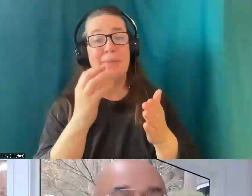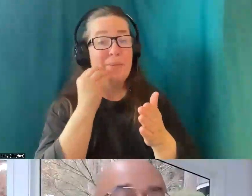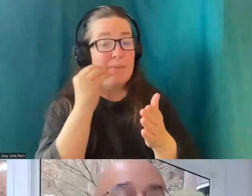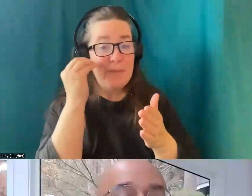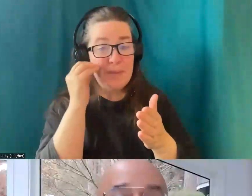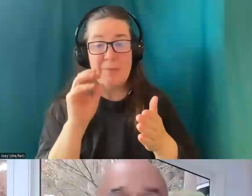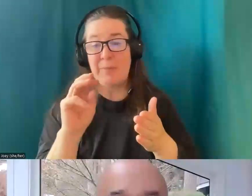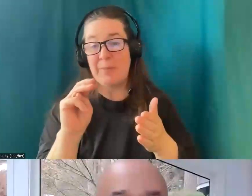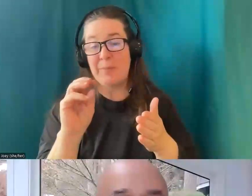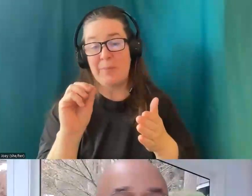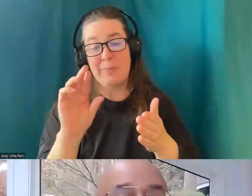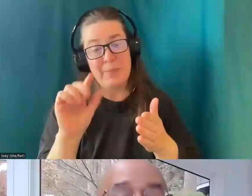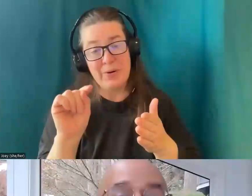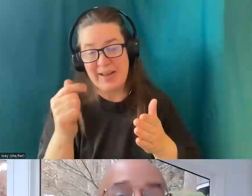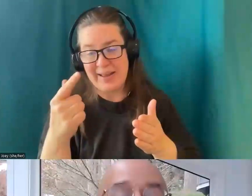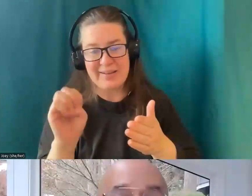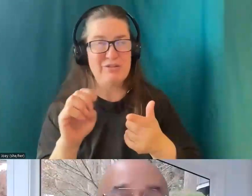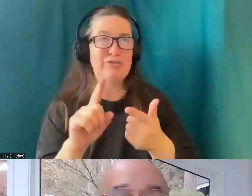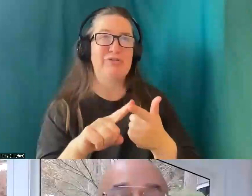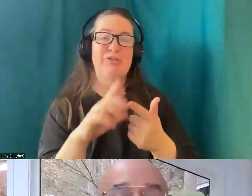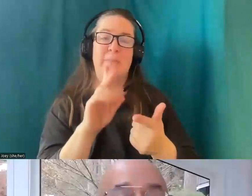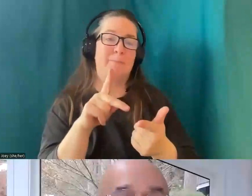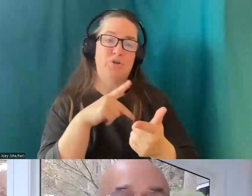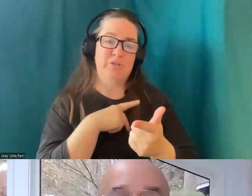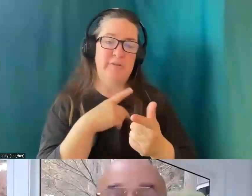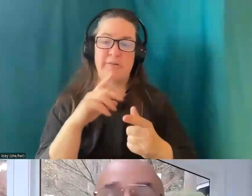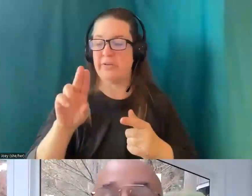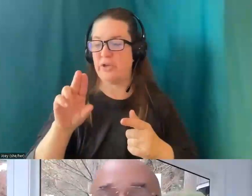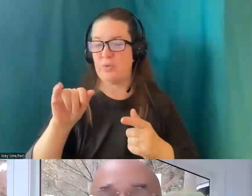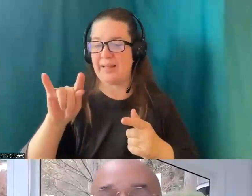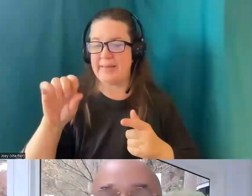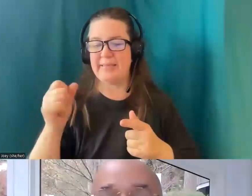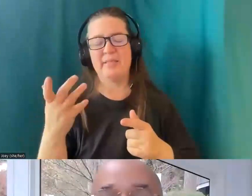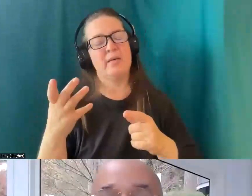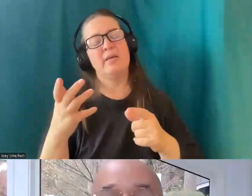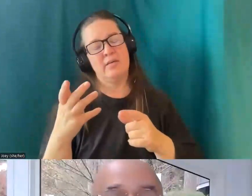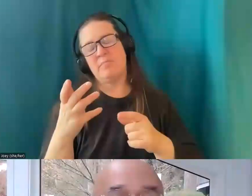utilities, they are unrestricted for organizational and business expenses.